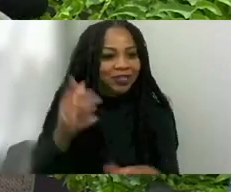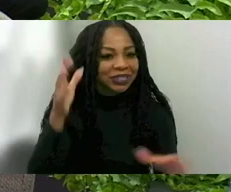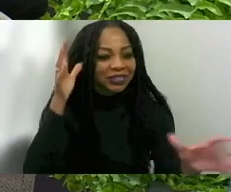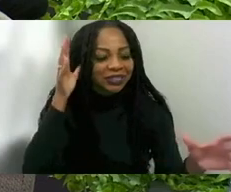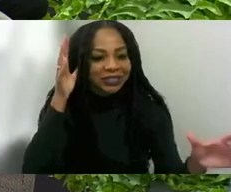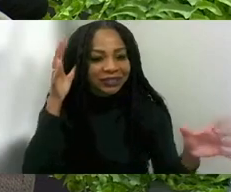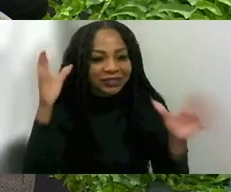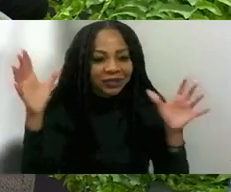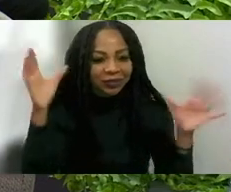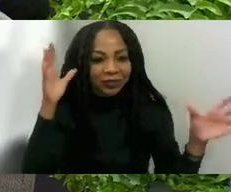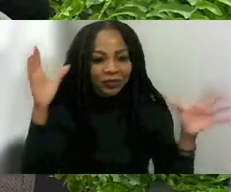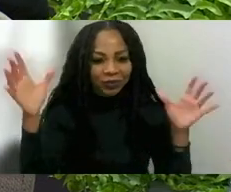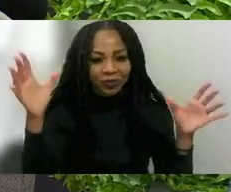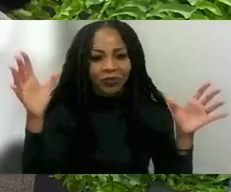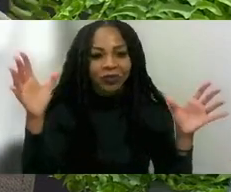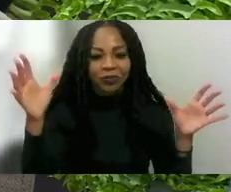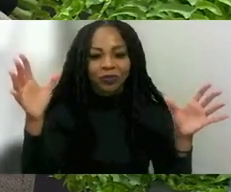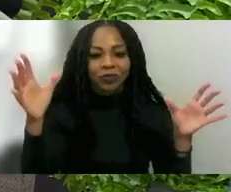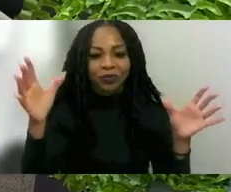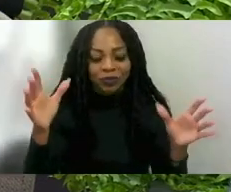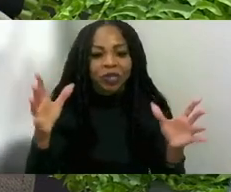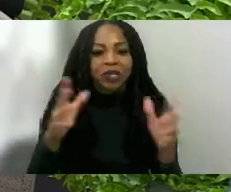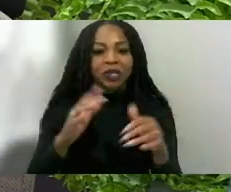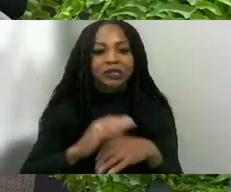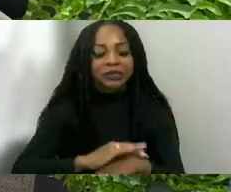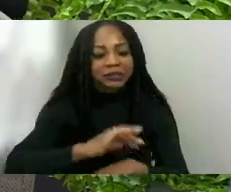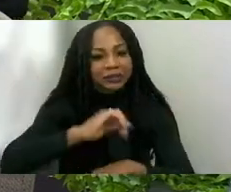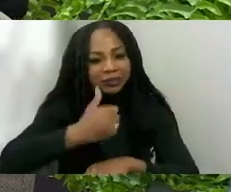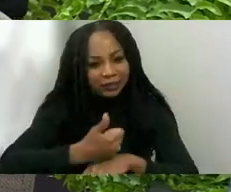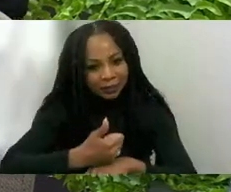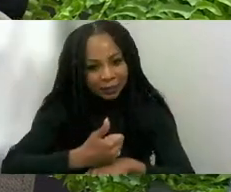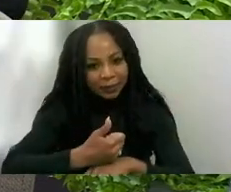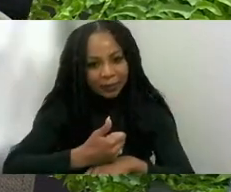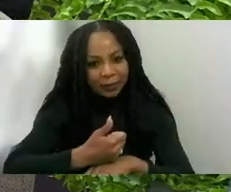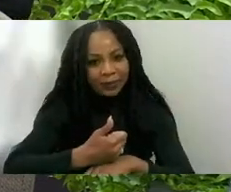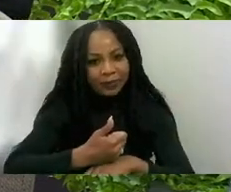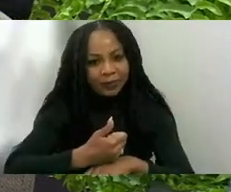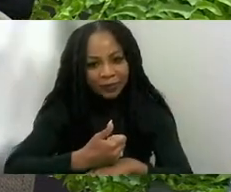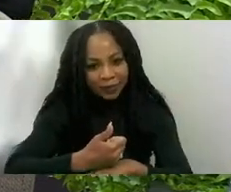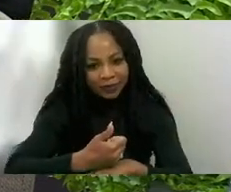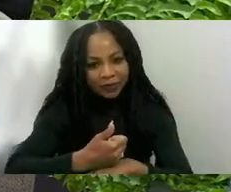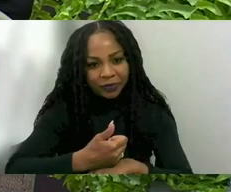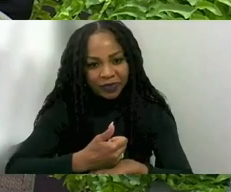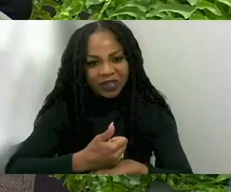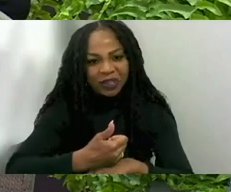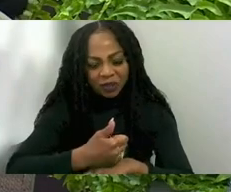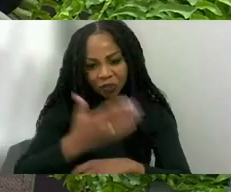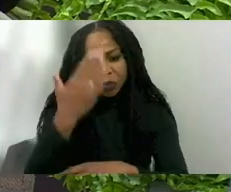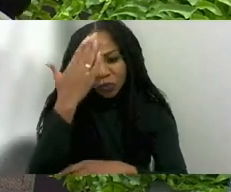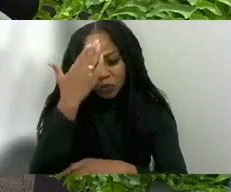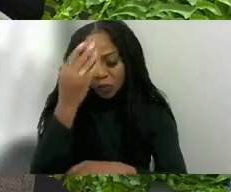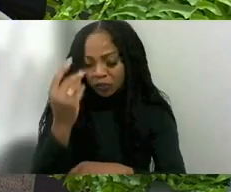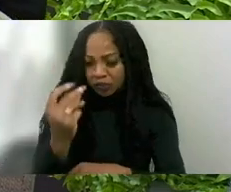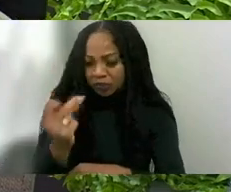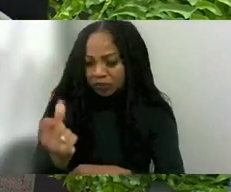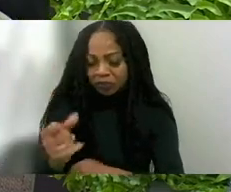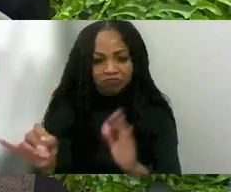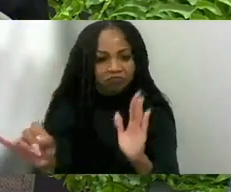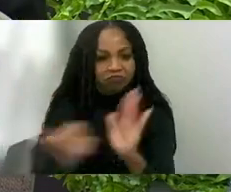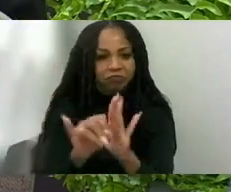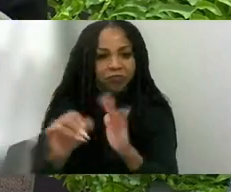created to a tune. You know that it is a war song. So when you have